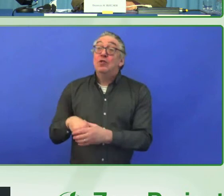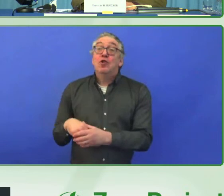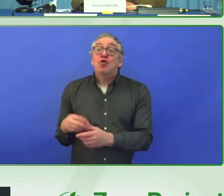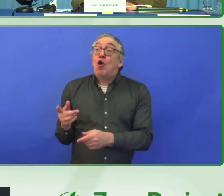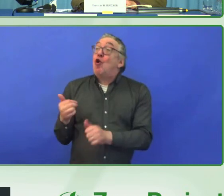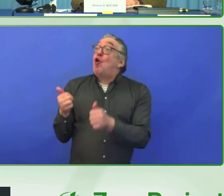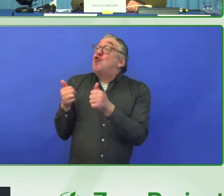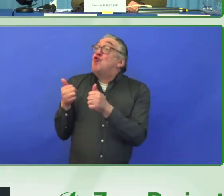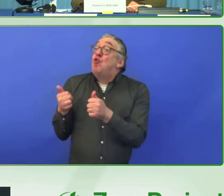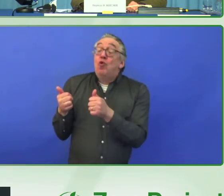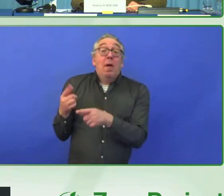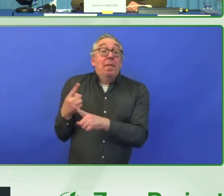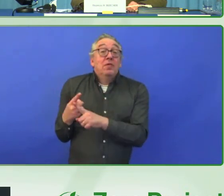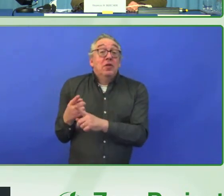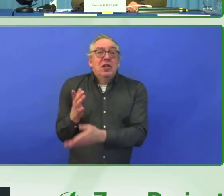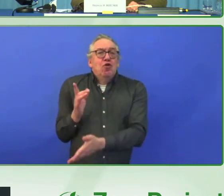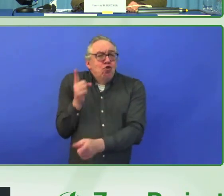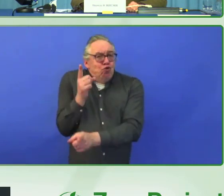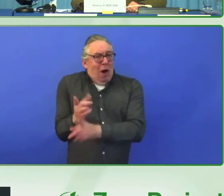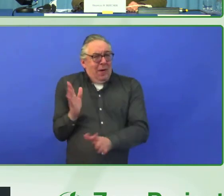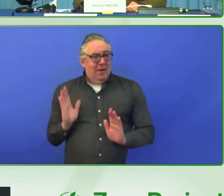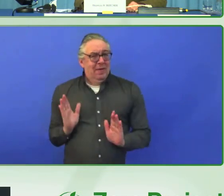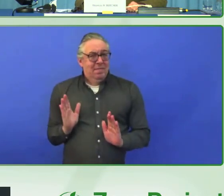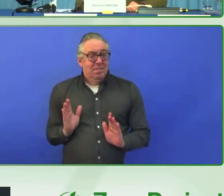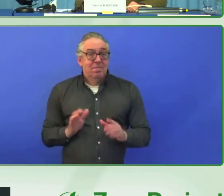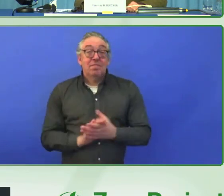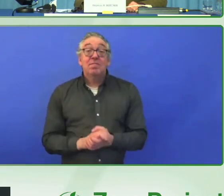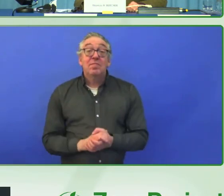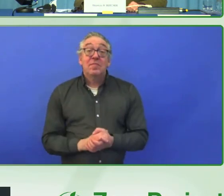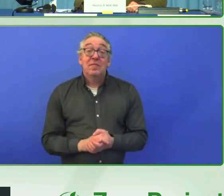Mountain, may I put you on the spot first, and then Peter?